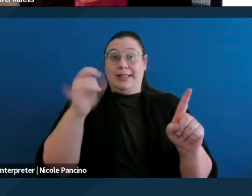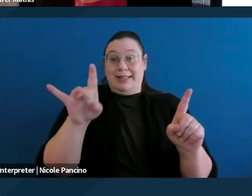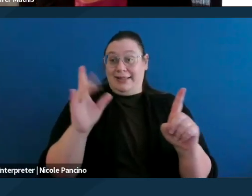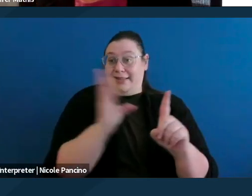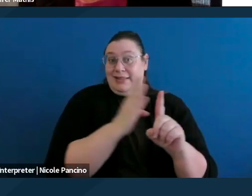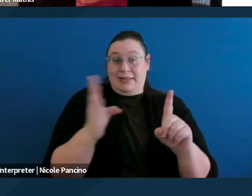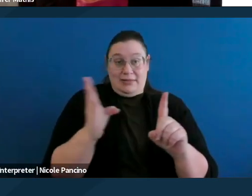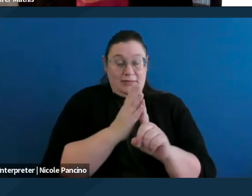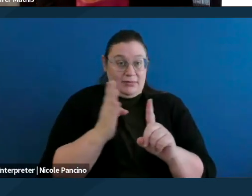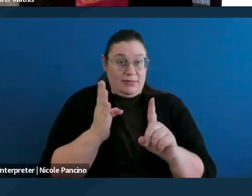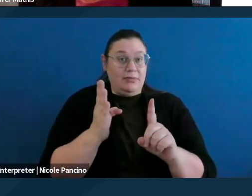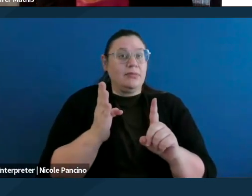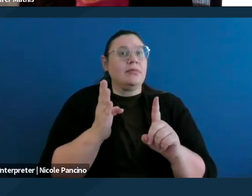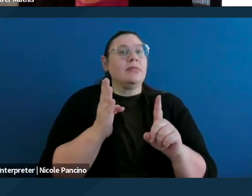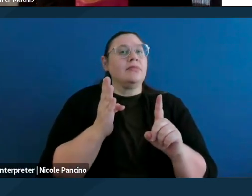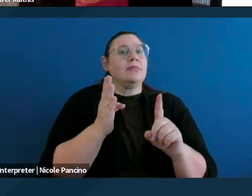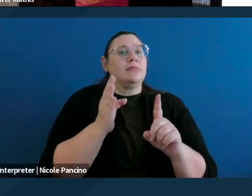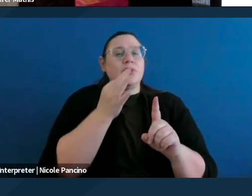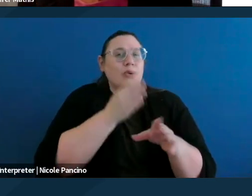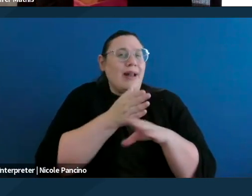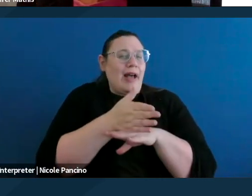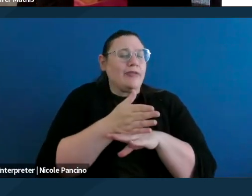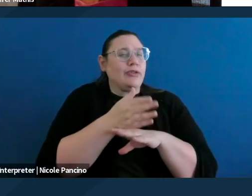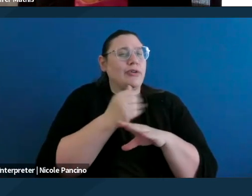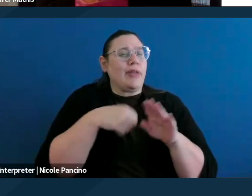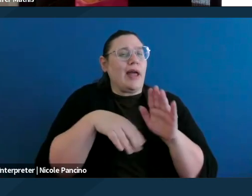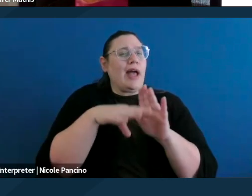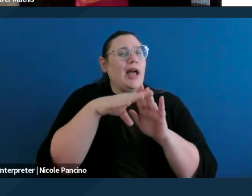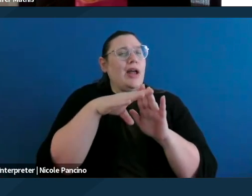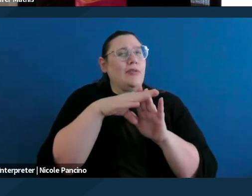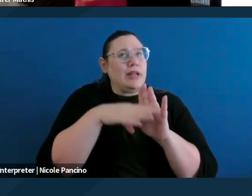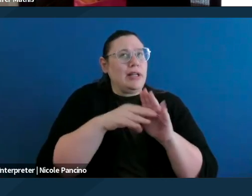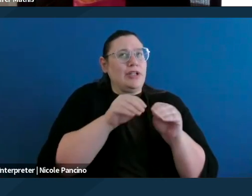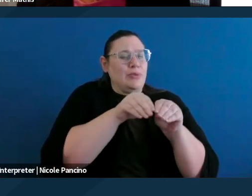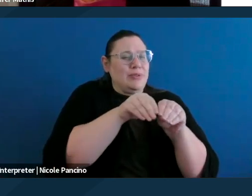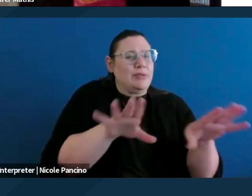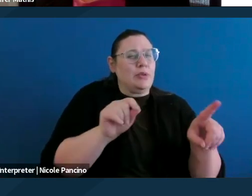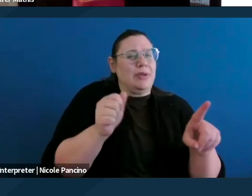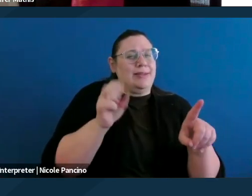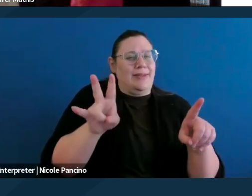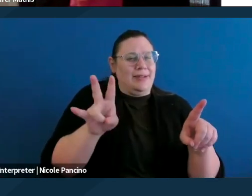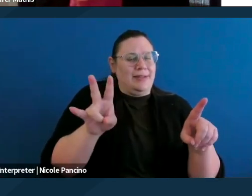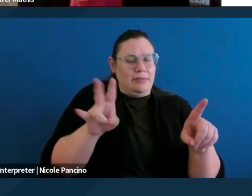shortly after the regulation was promulgated in 2017, was issued,